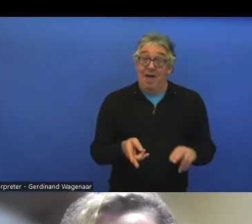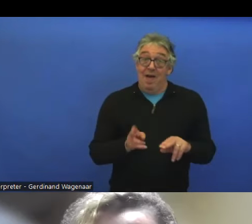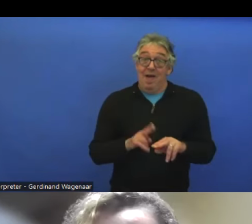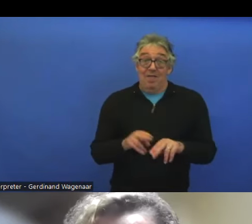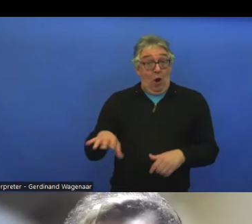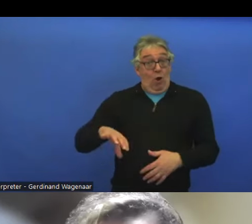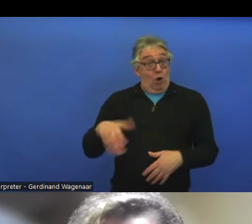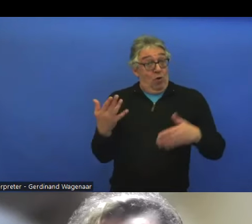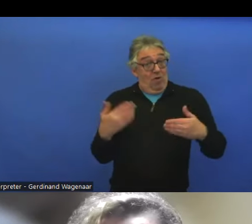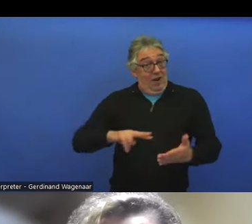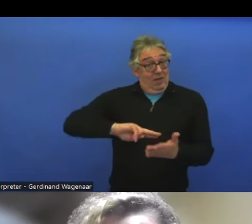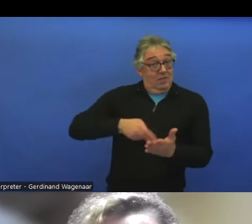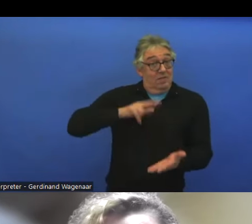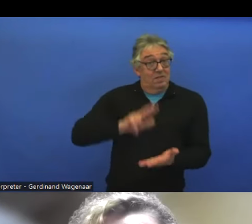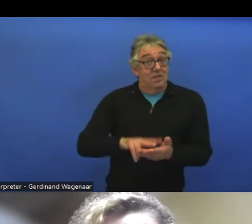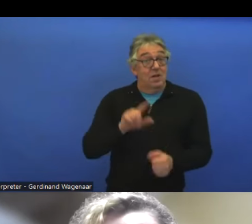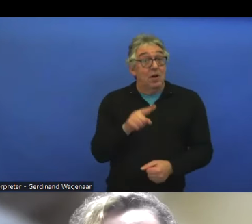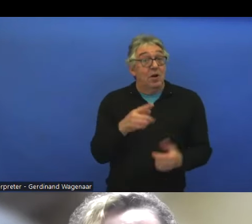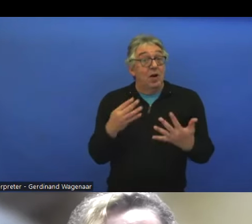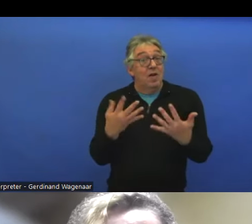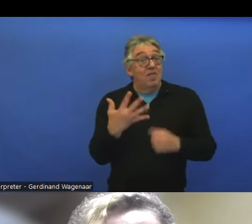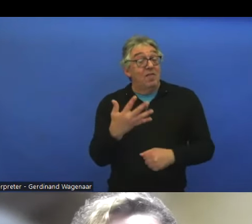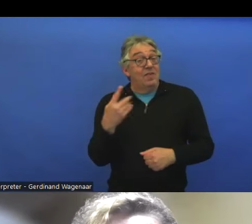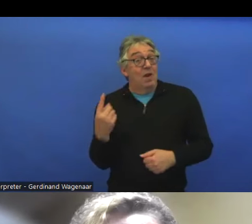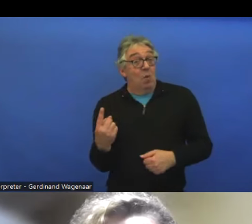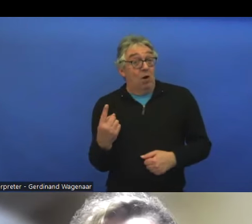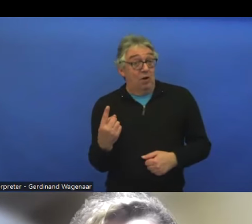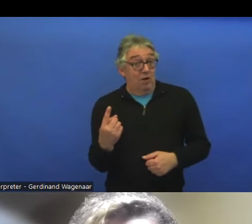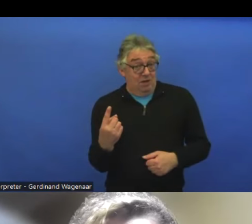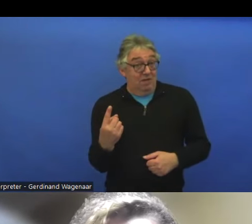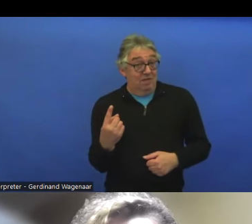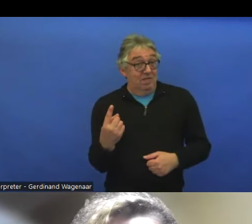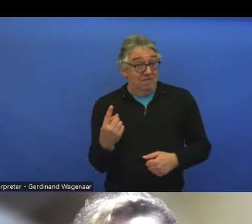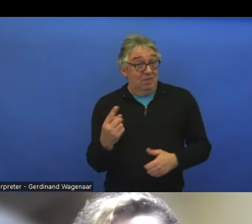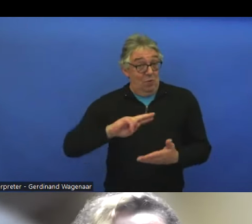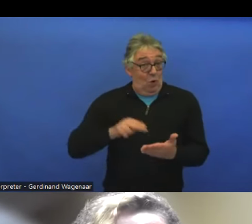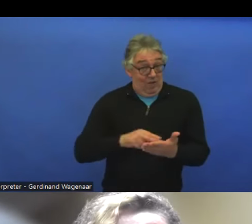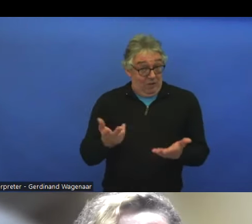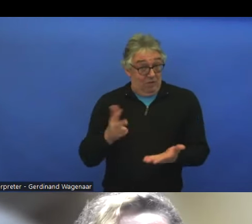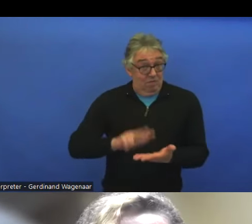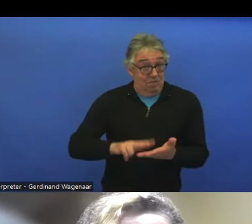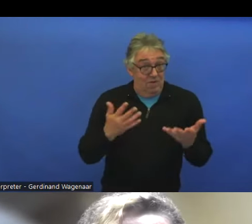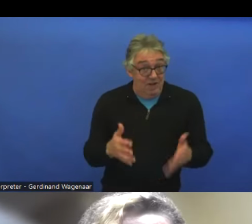would look for durable integration in that country.